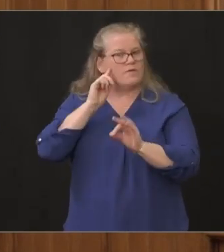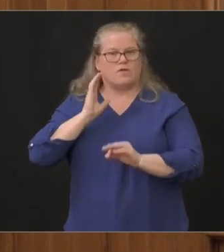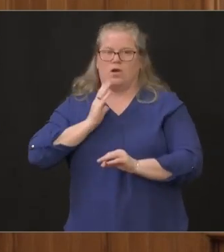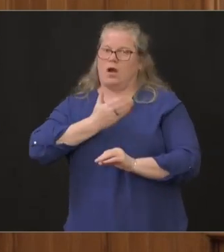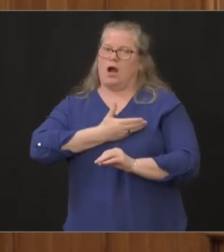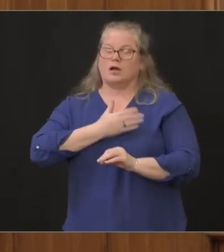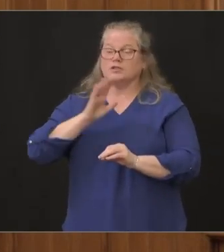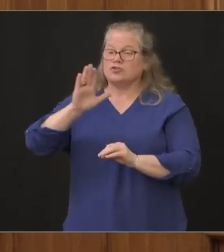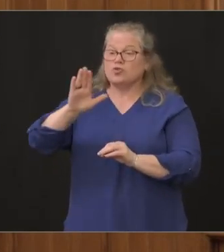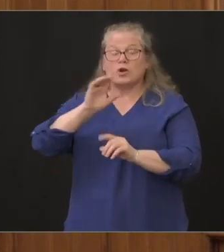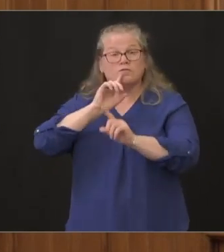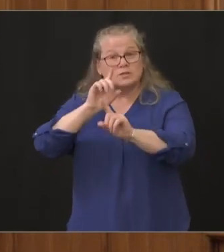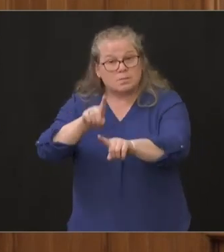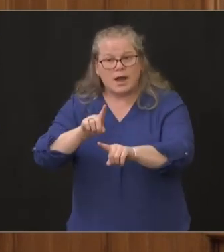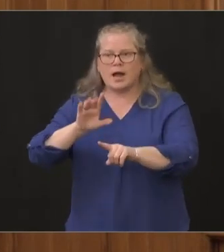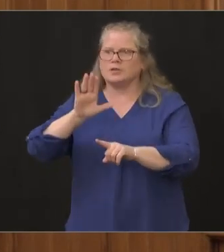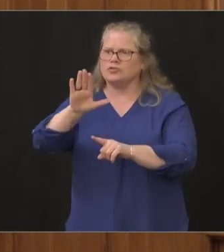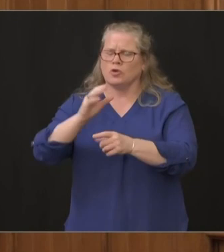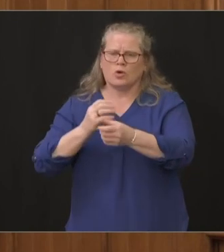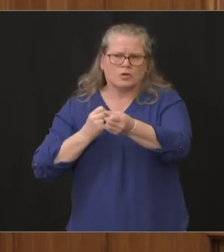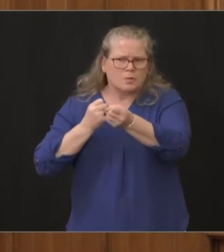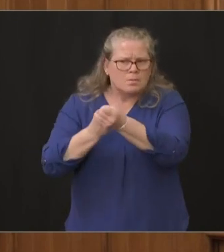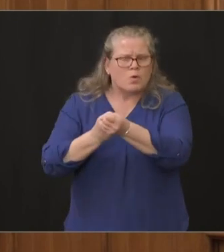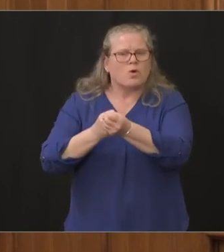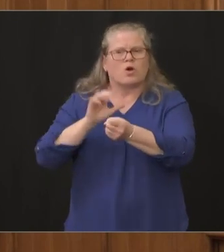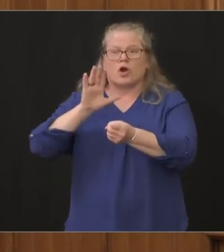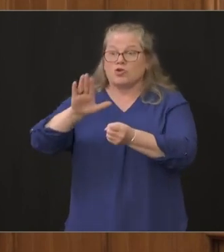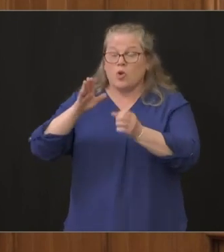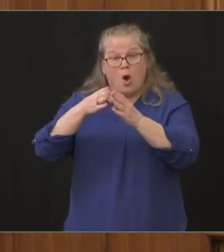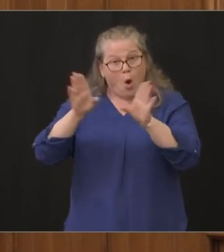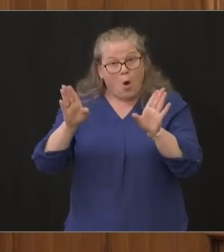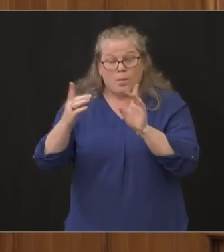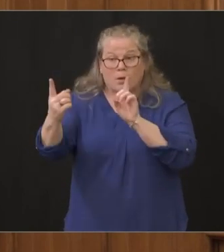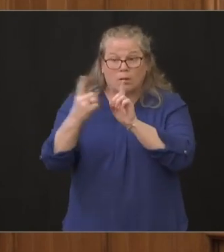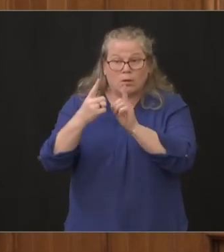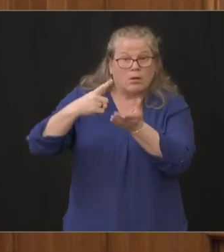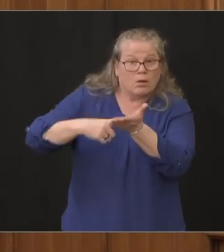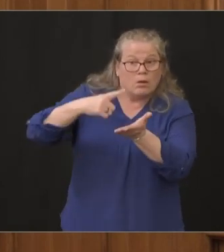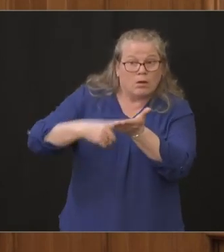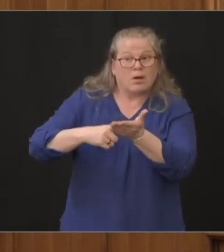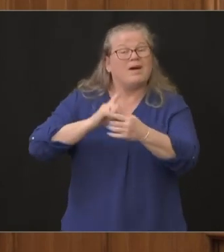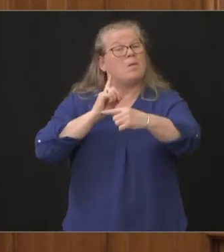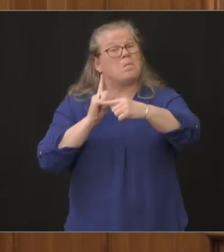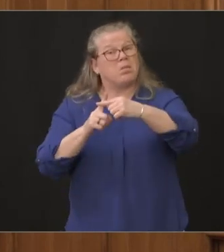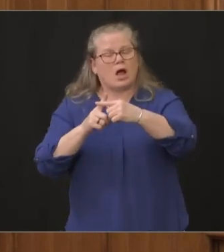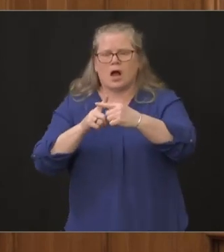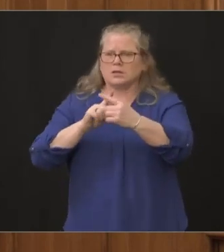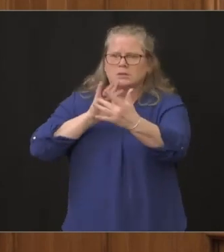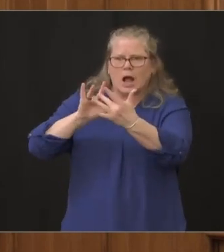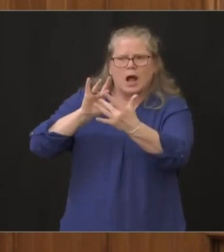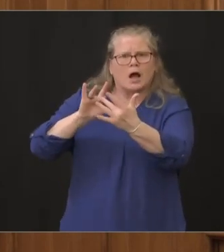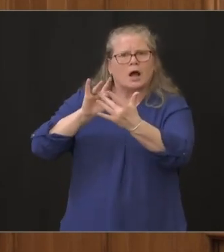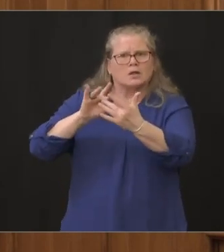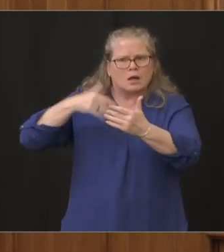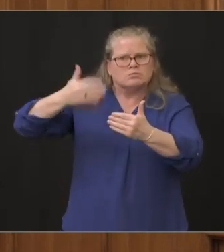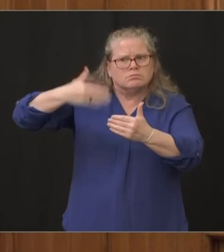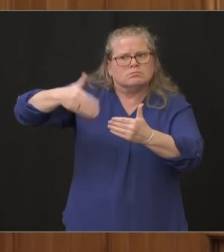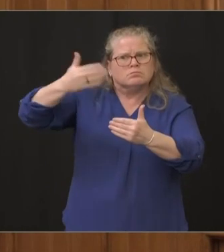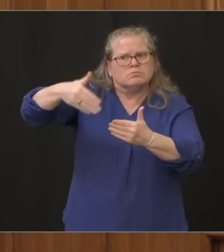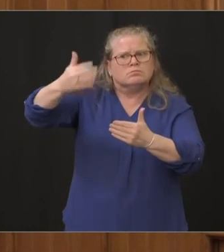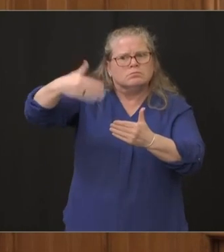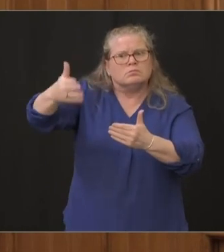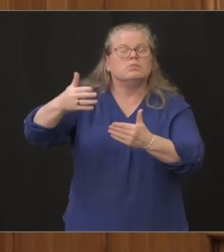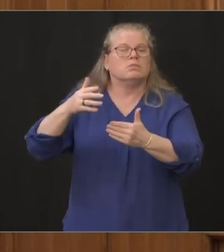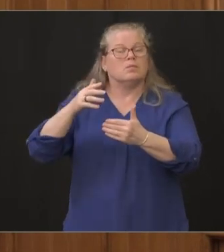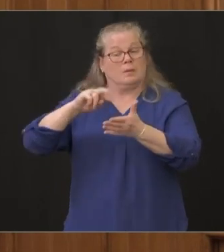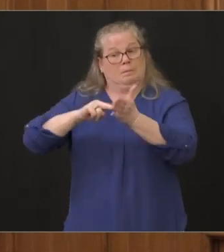that your responsiveness your accessibility and the fact that we're speaking to you as frequently as we are so you have the best intel as you make these